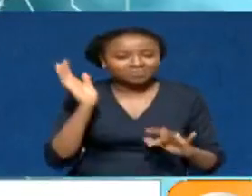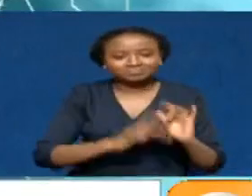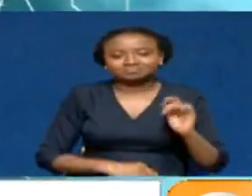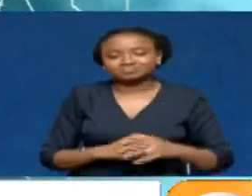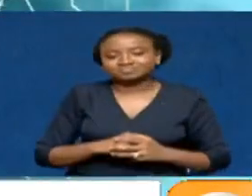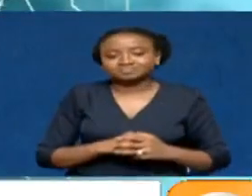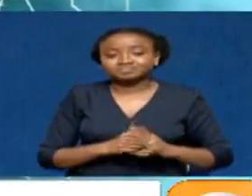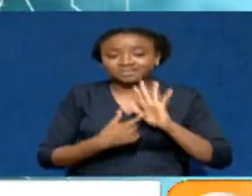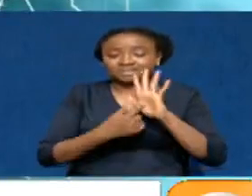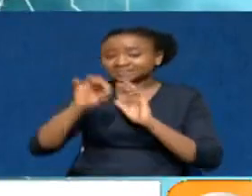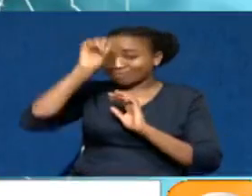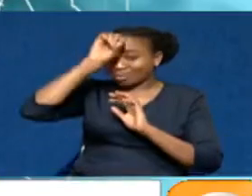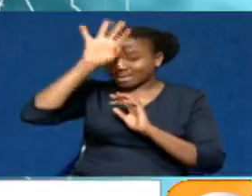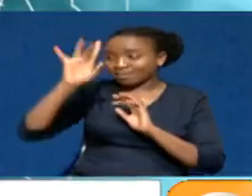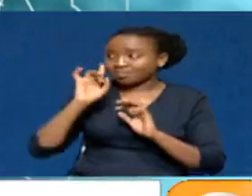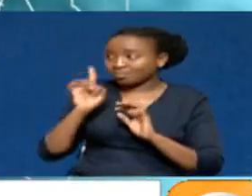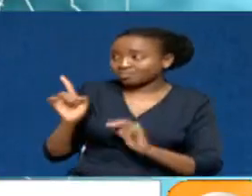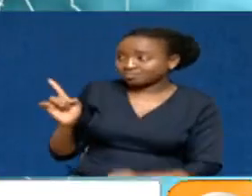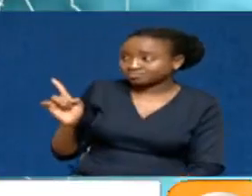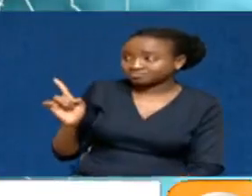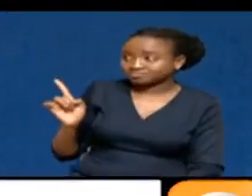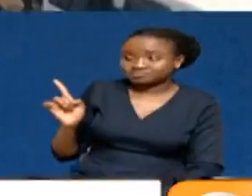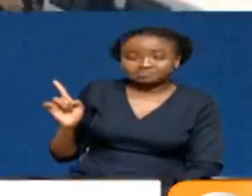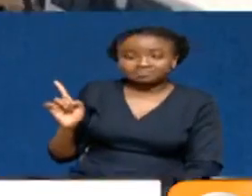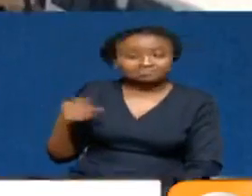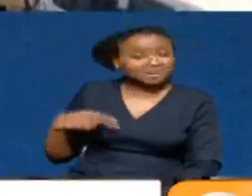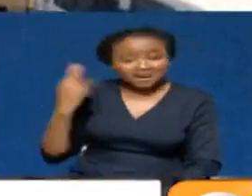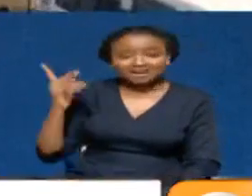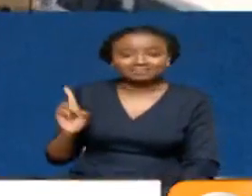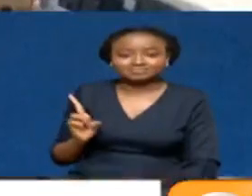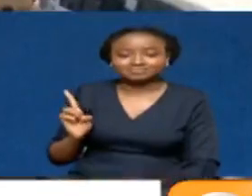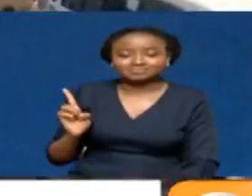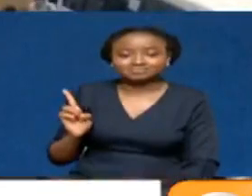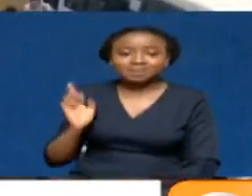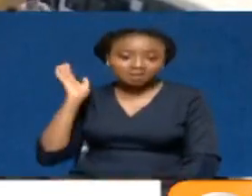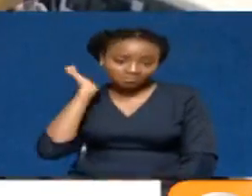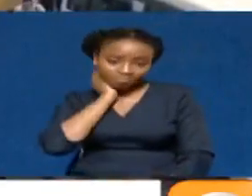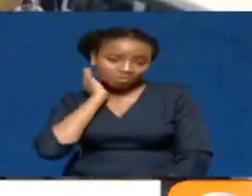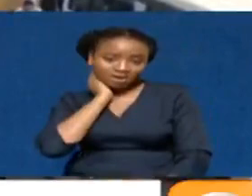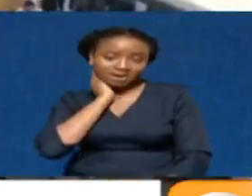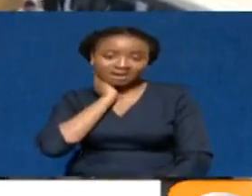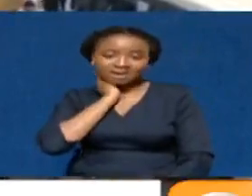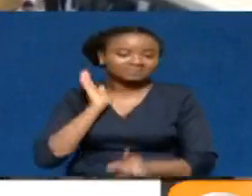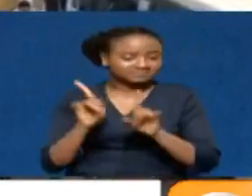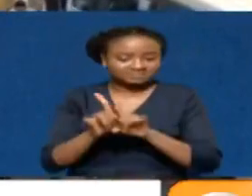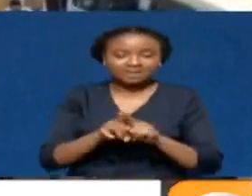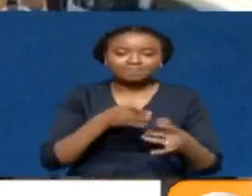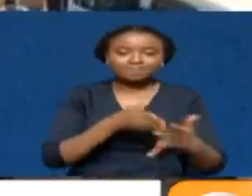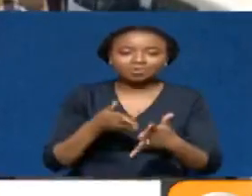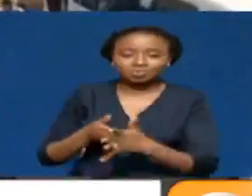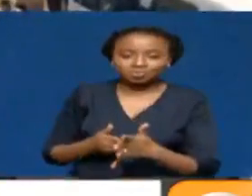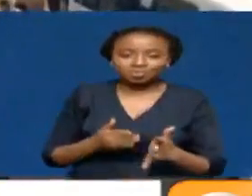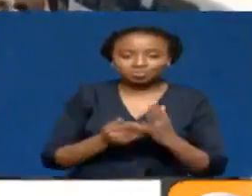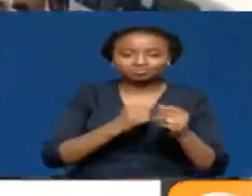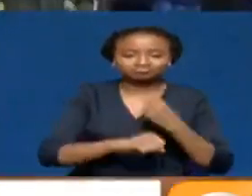third highest caseload in the country, 14,024. In Murang'a, the county government also shut down operations